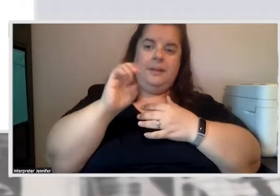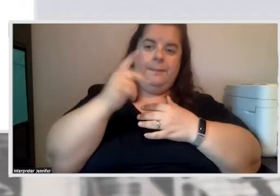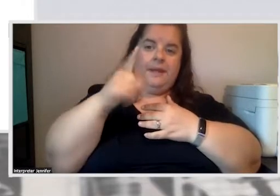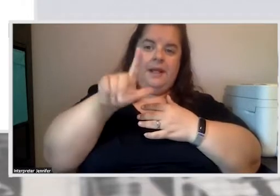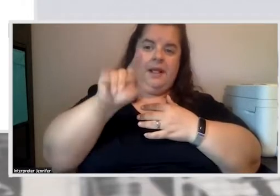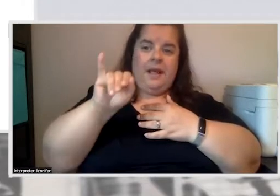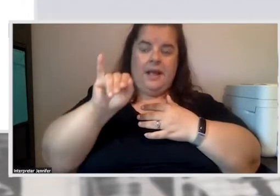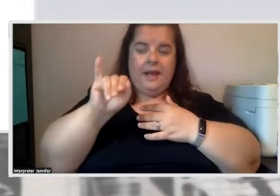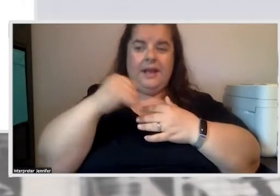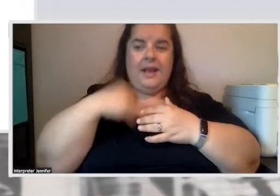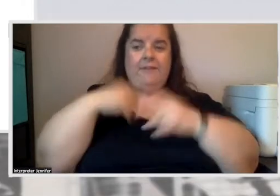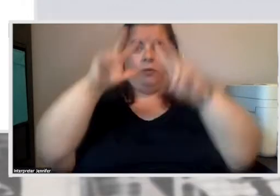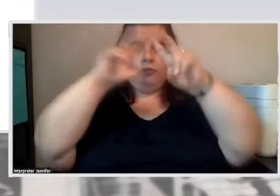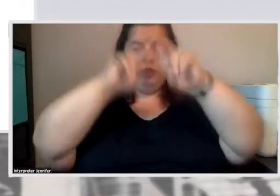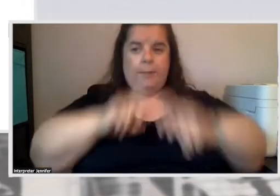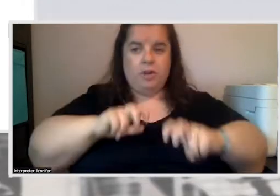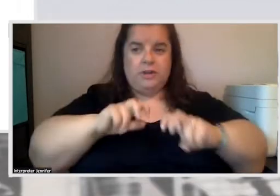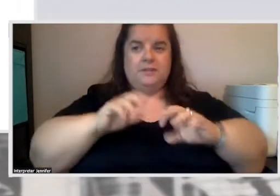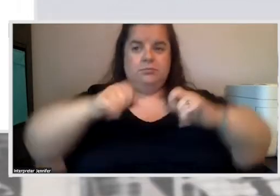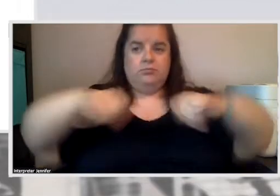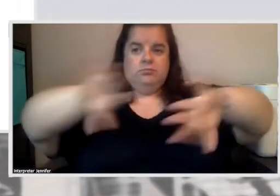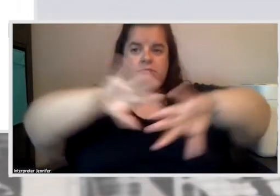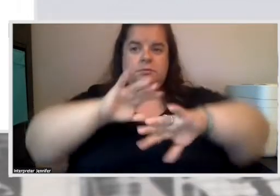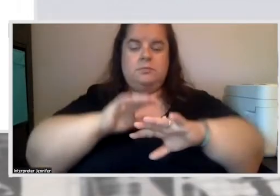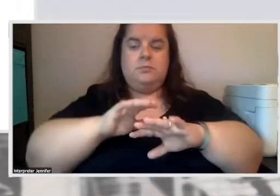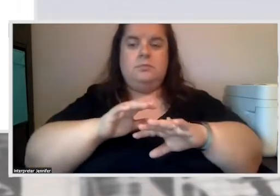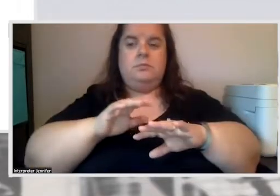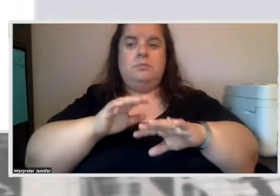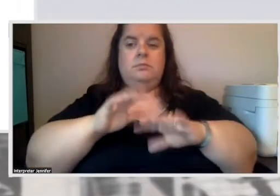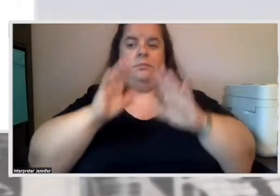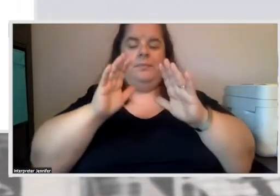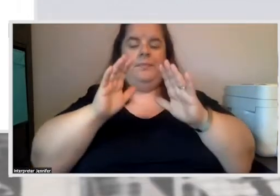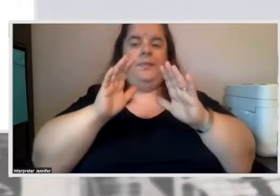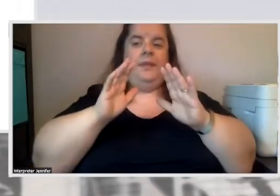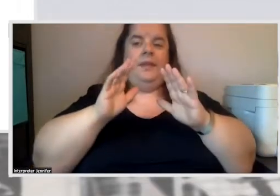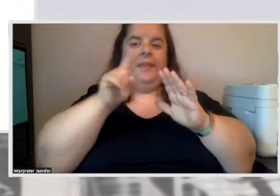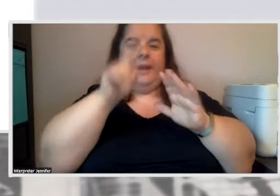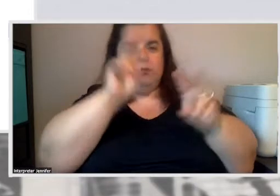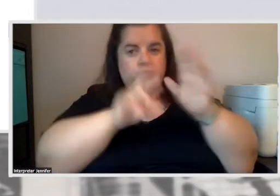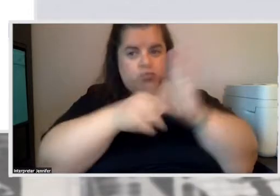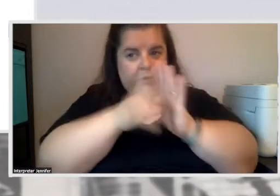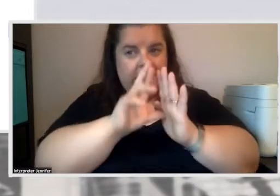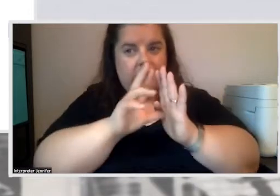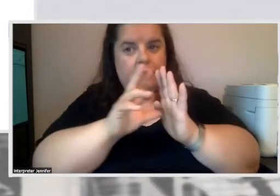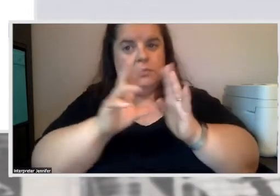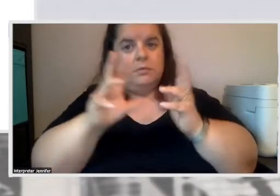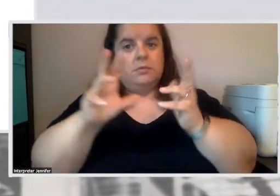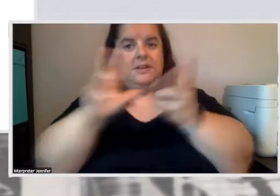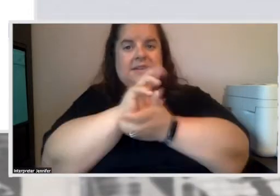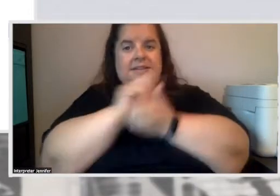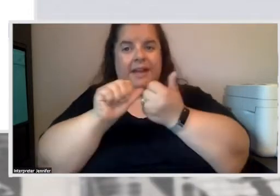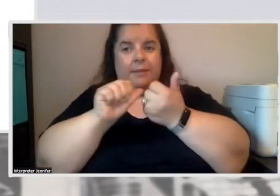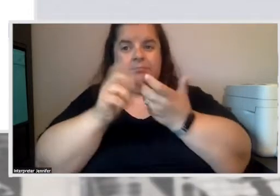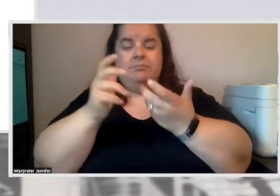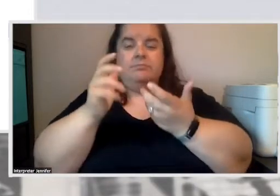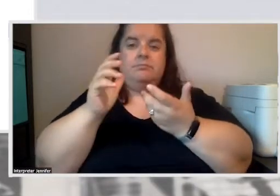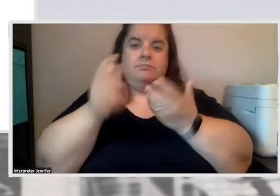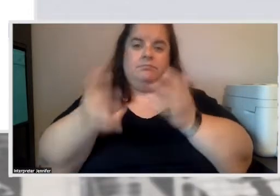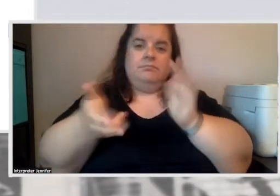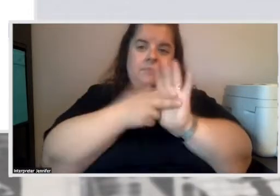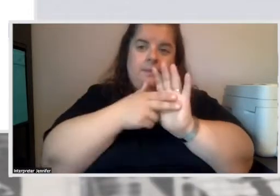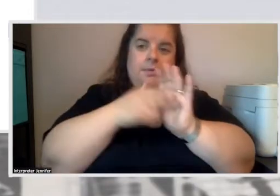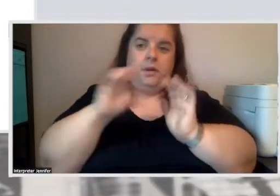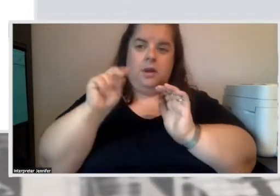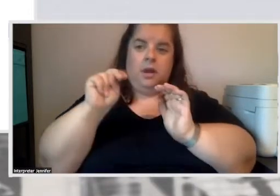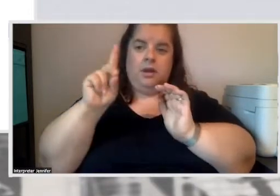property inspectors are dedicated to reviewing condemned structures and are empowered to designate a building as condemned if